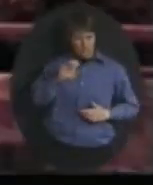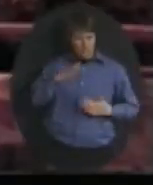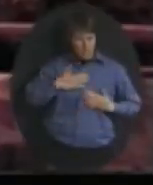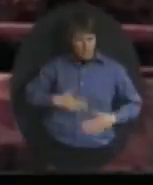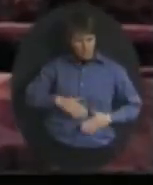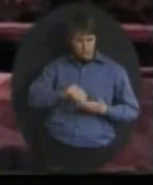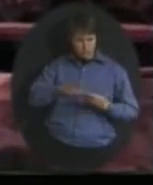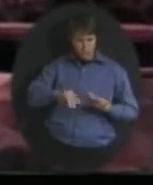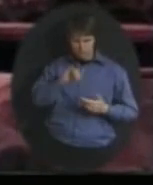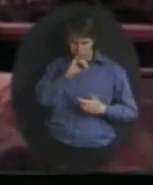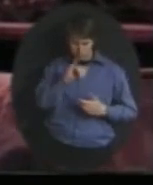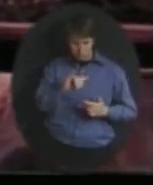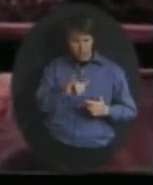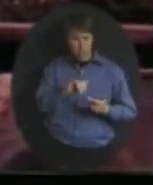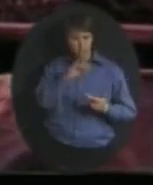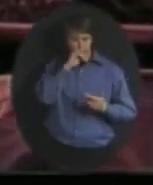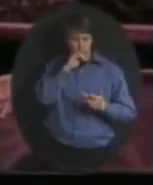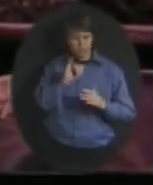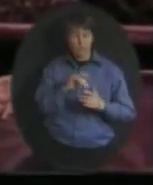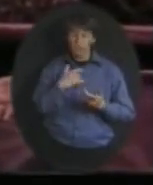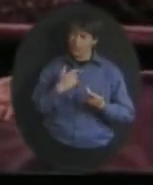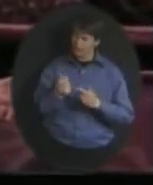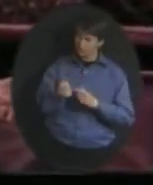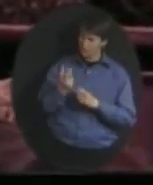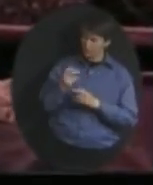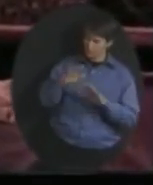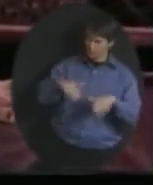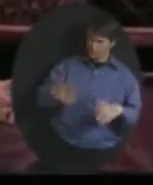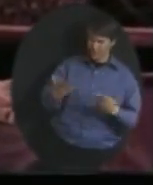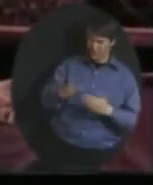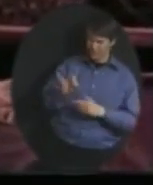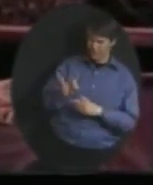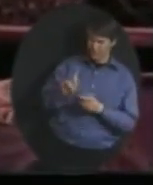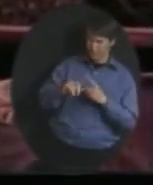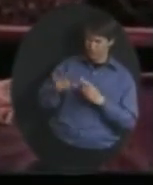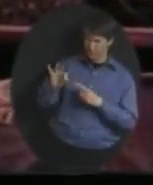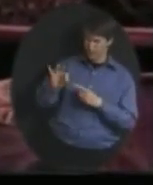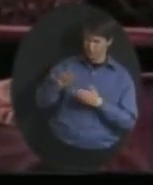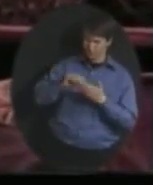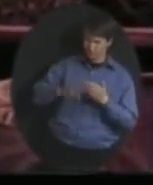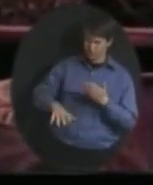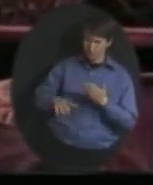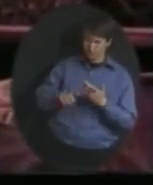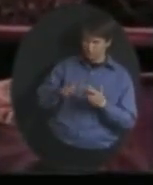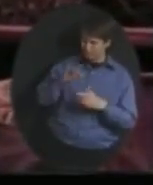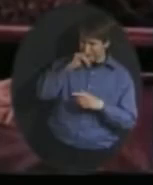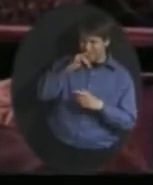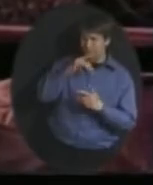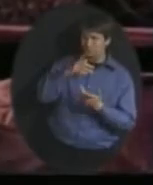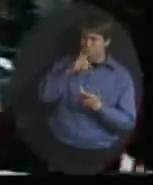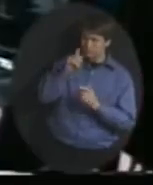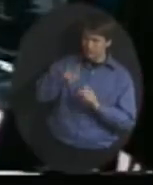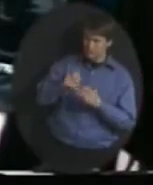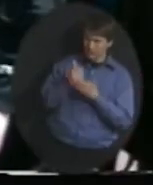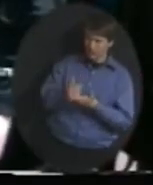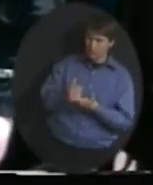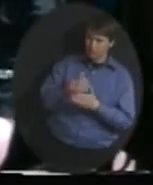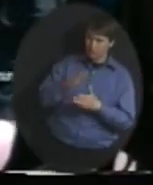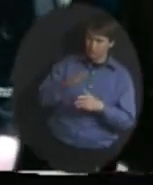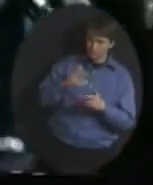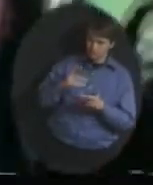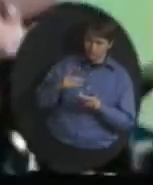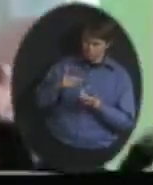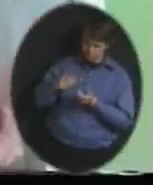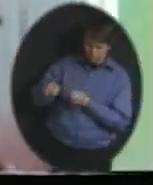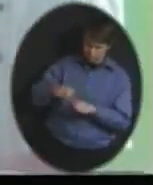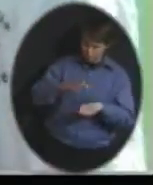got 12 children out there, and probably 8 or 9 of them need some sort of significant help on or off the field. We